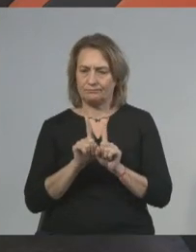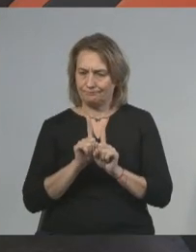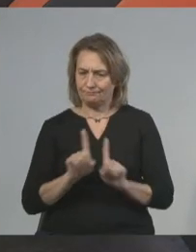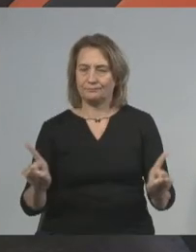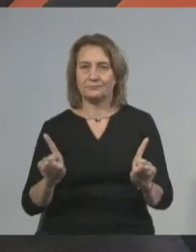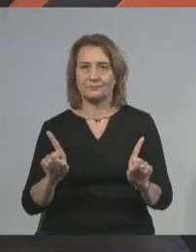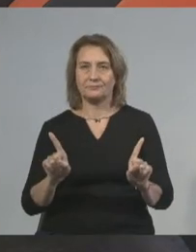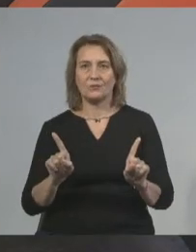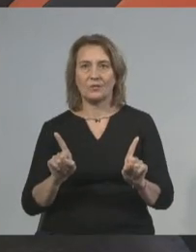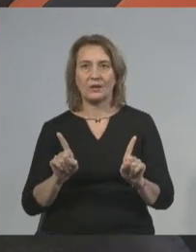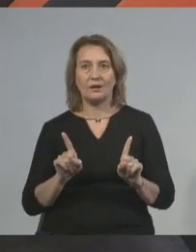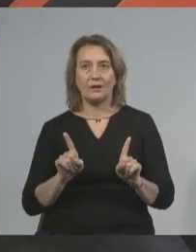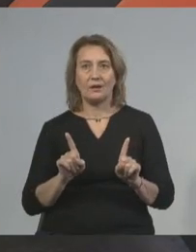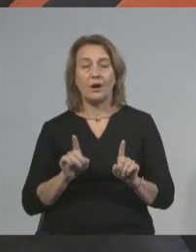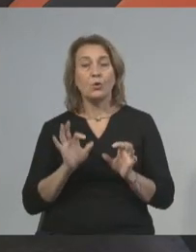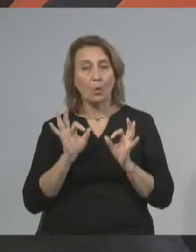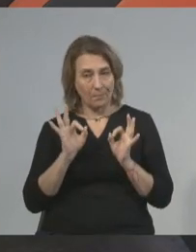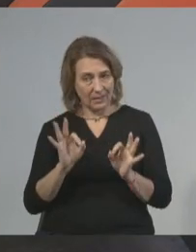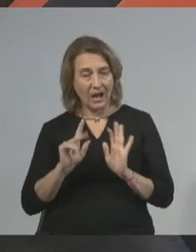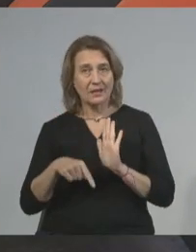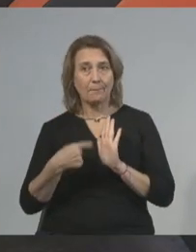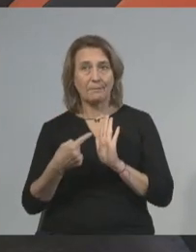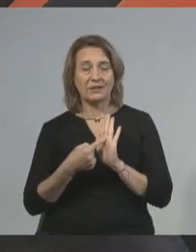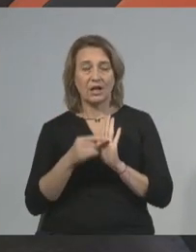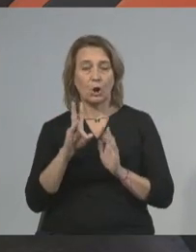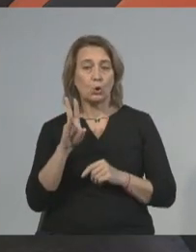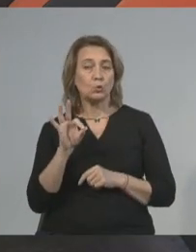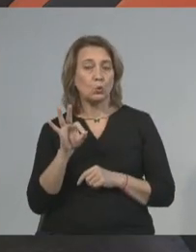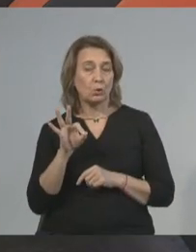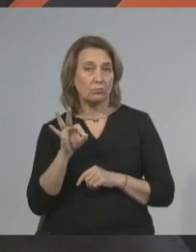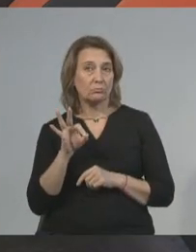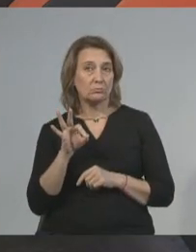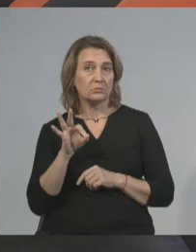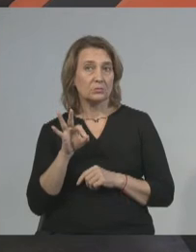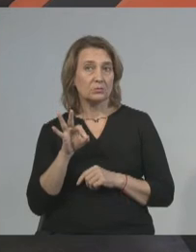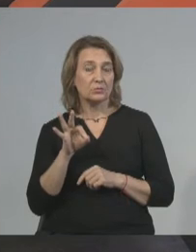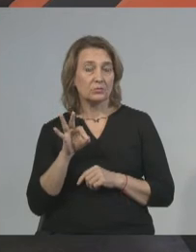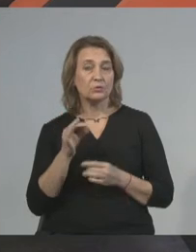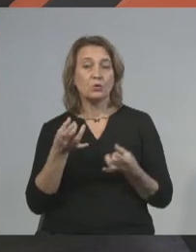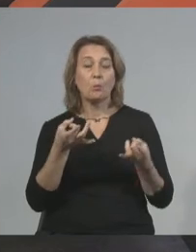well the question is the question is quite specific because the question is right